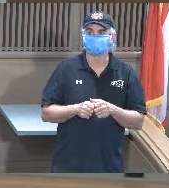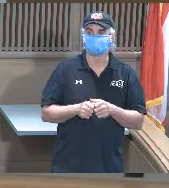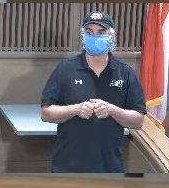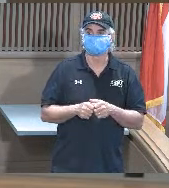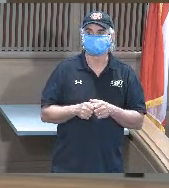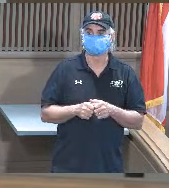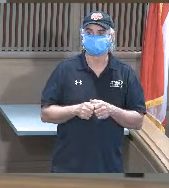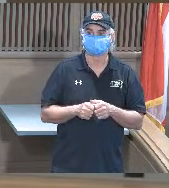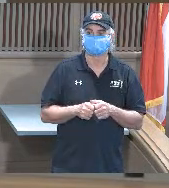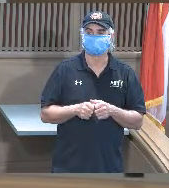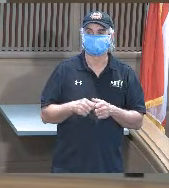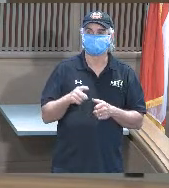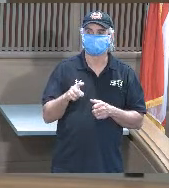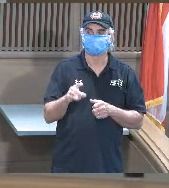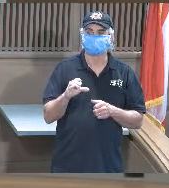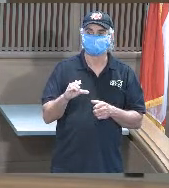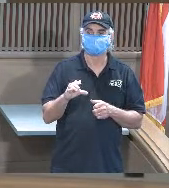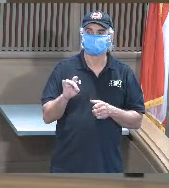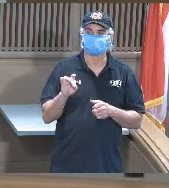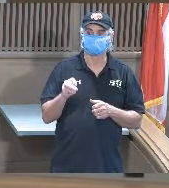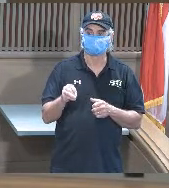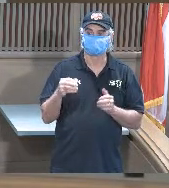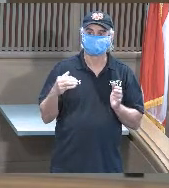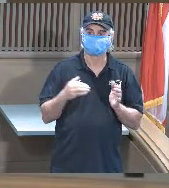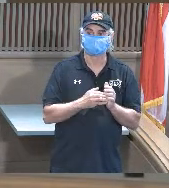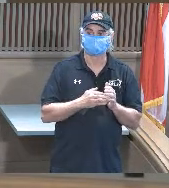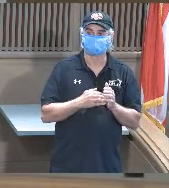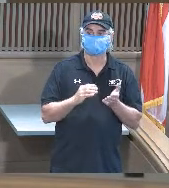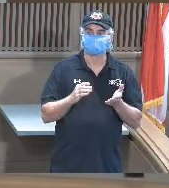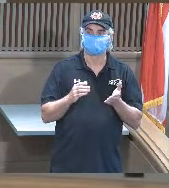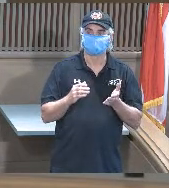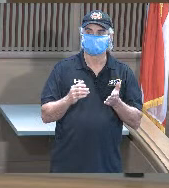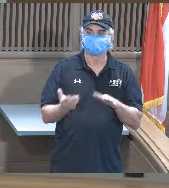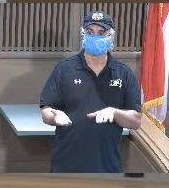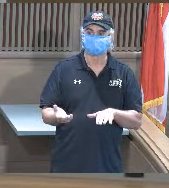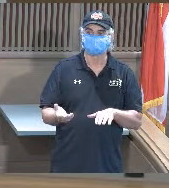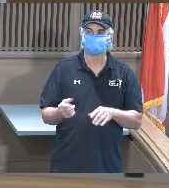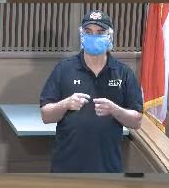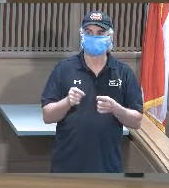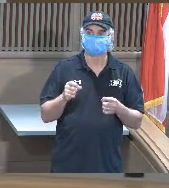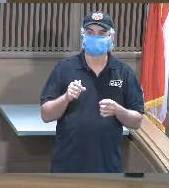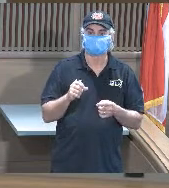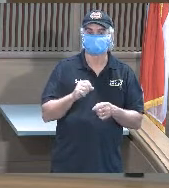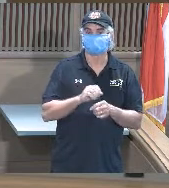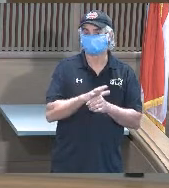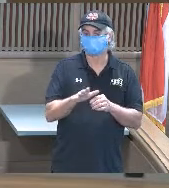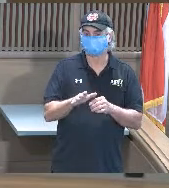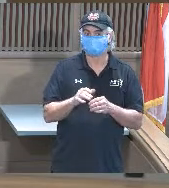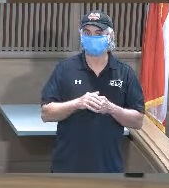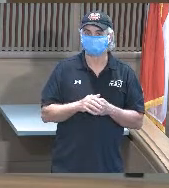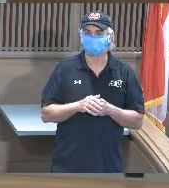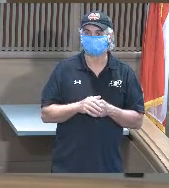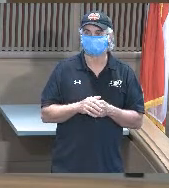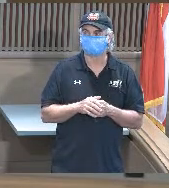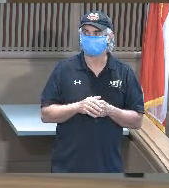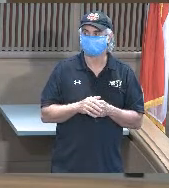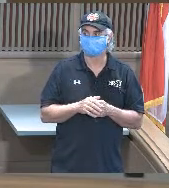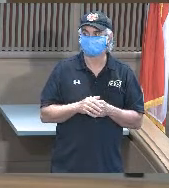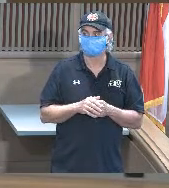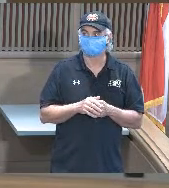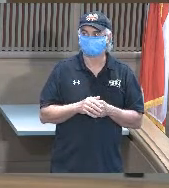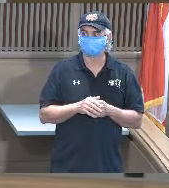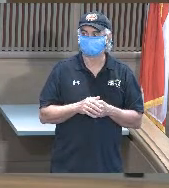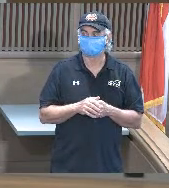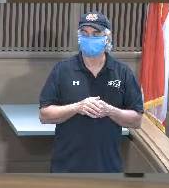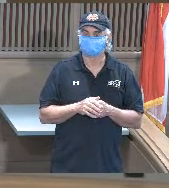thousand deaths from coronavirus, and of those deaths, about 1,400